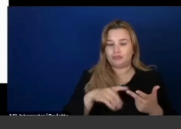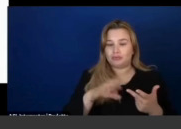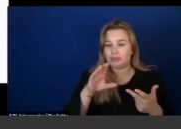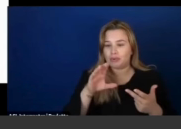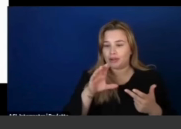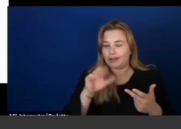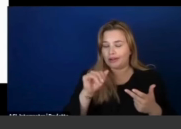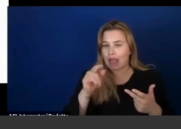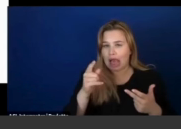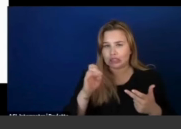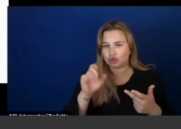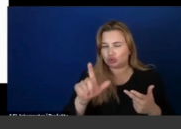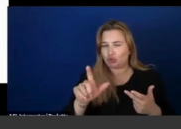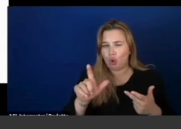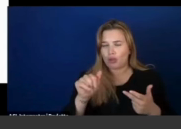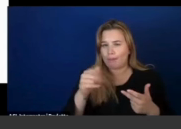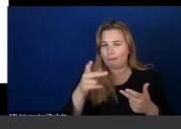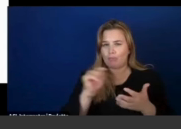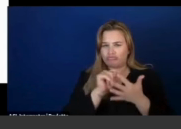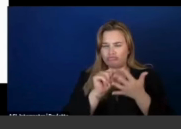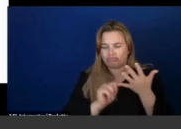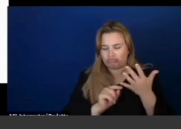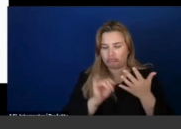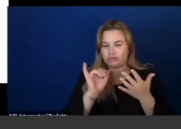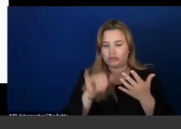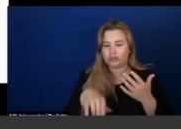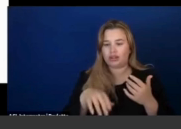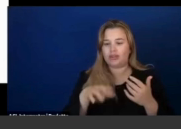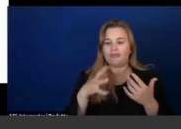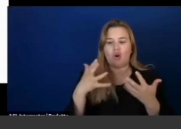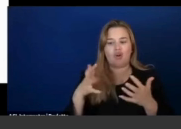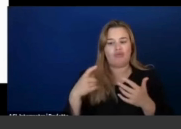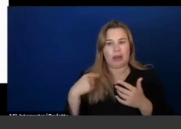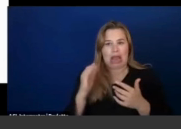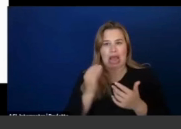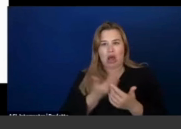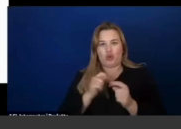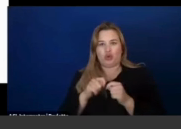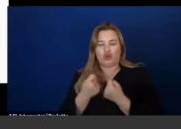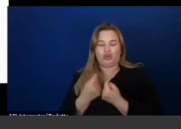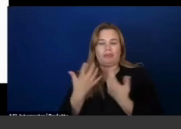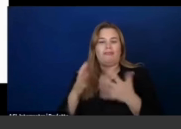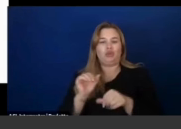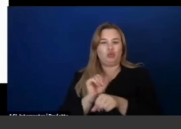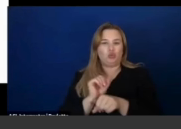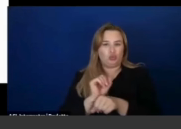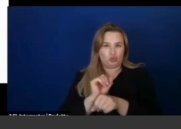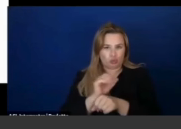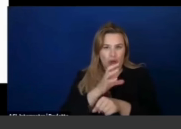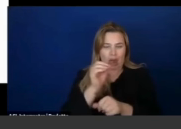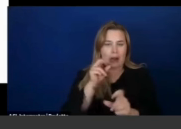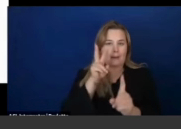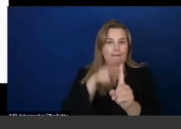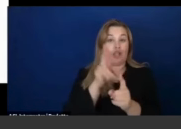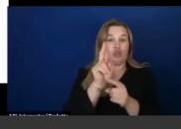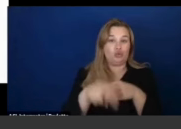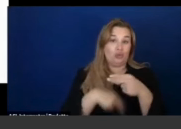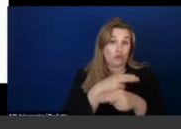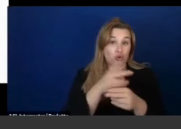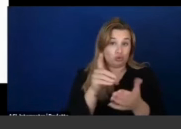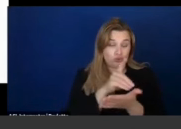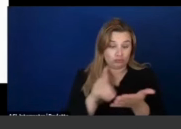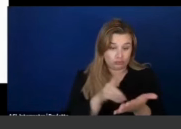Axel Apartments. All of these are projects that Studio Pacifica has worked on that implement universal design. The